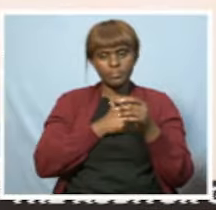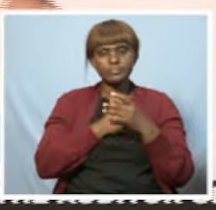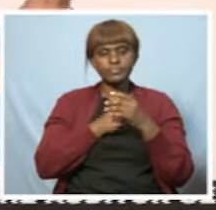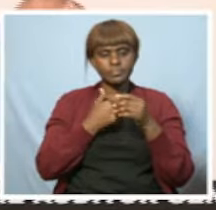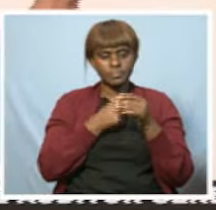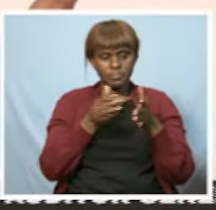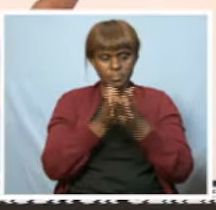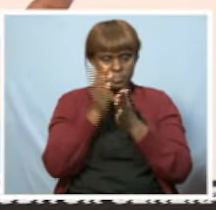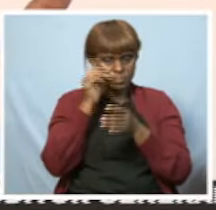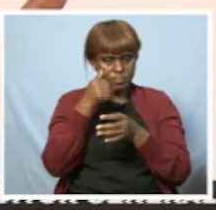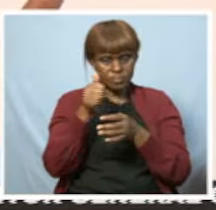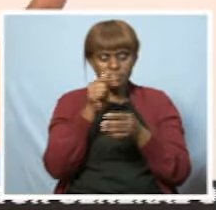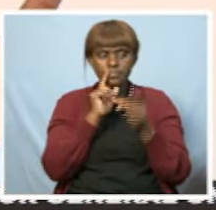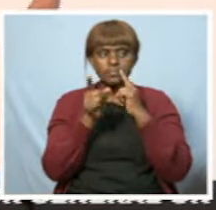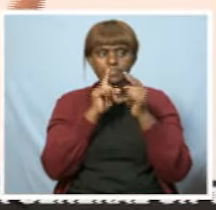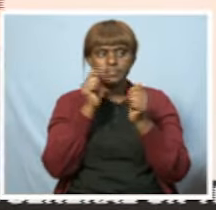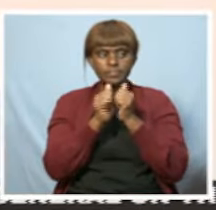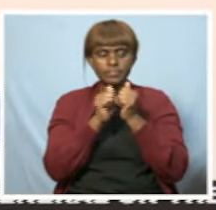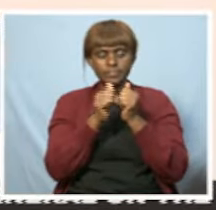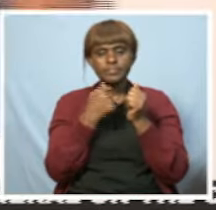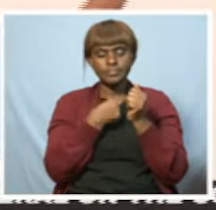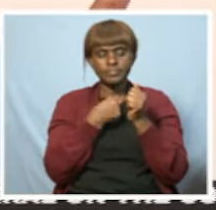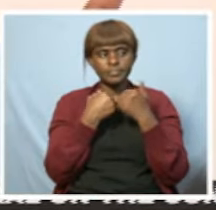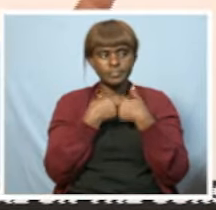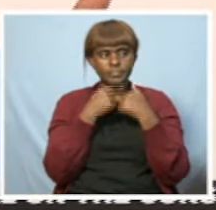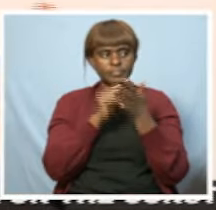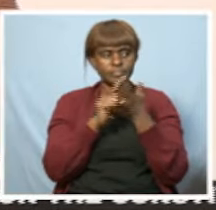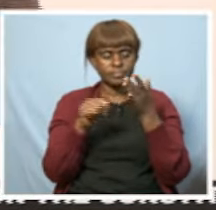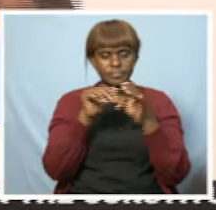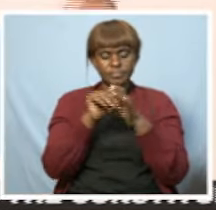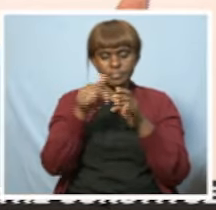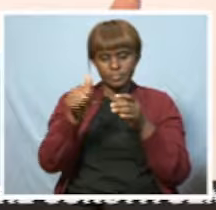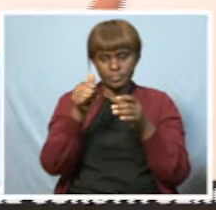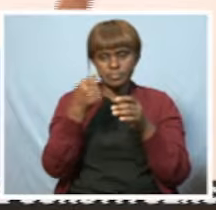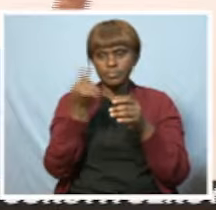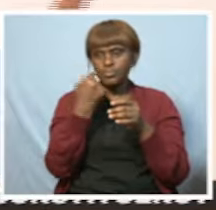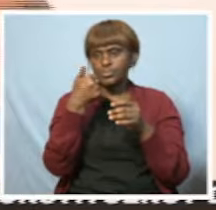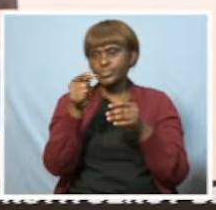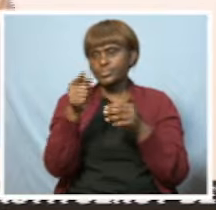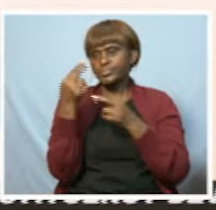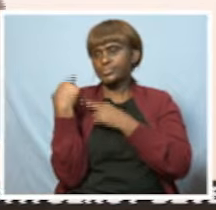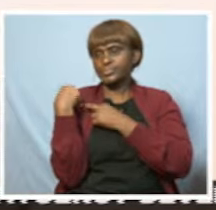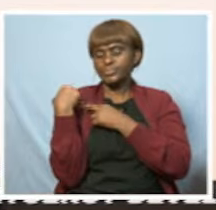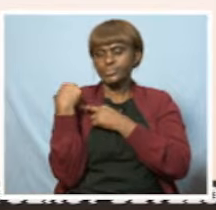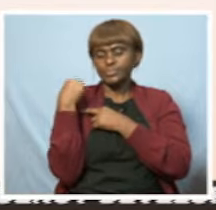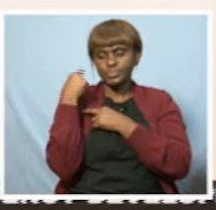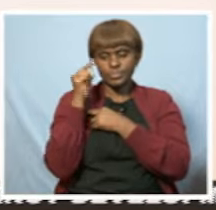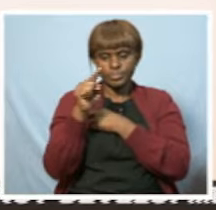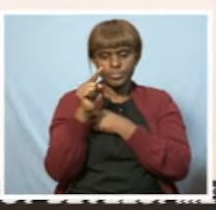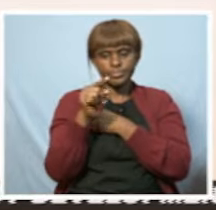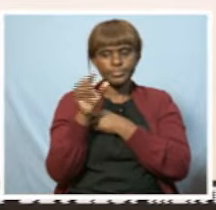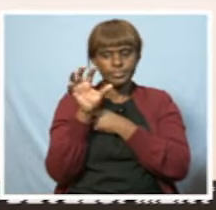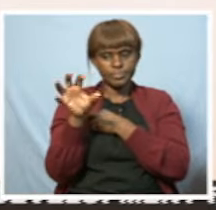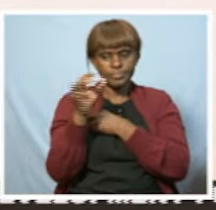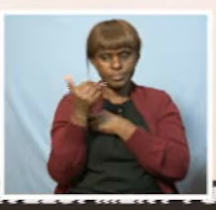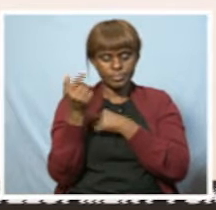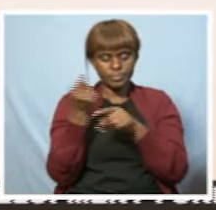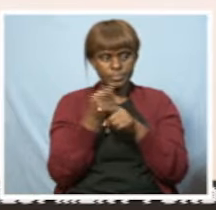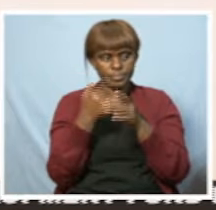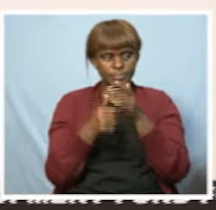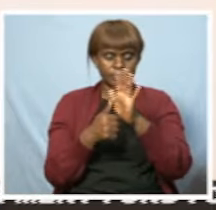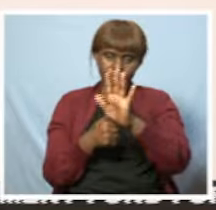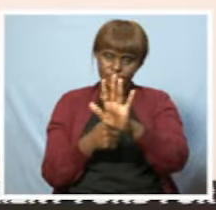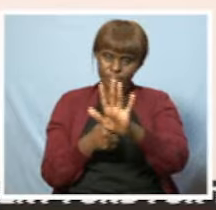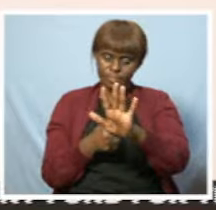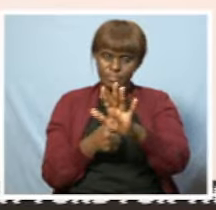I asked for him to speak because I've got confidence in him, and he's the one who is manning the component. So now, from what you're submitted,